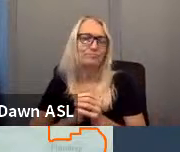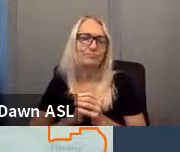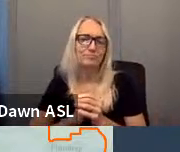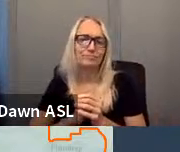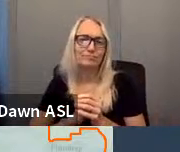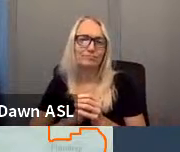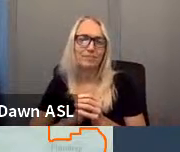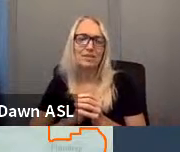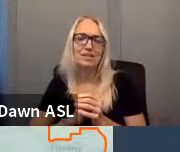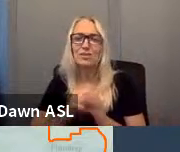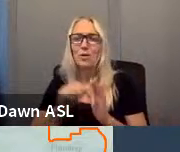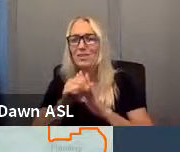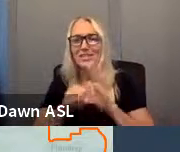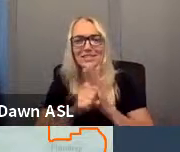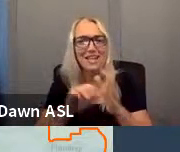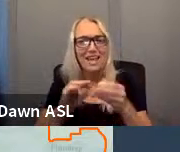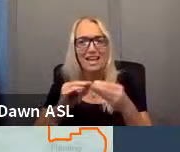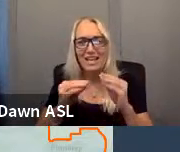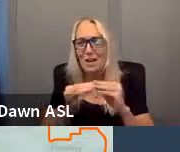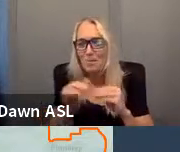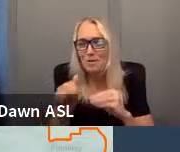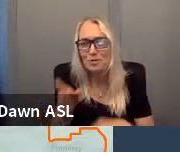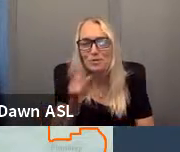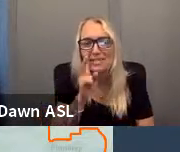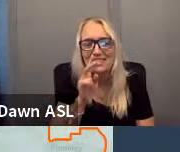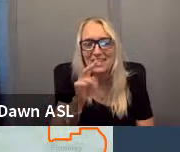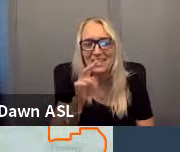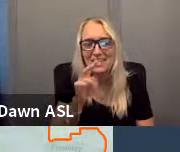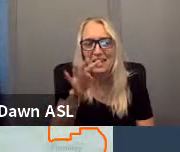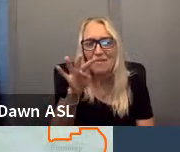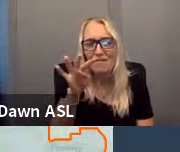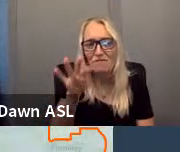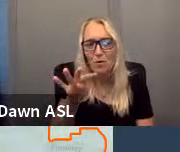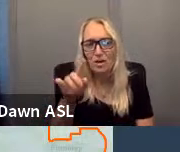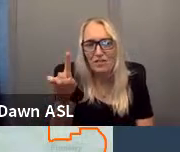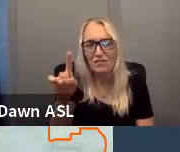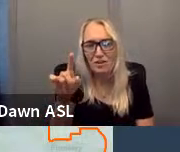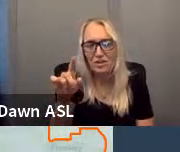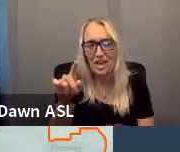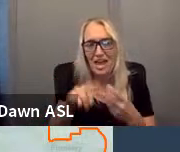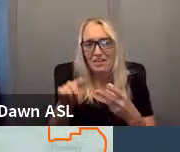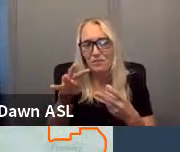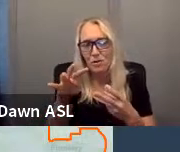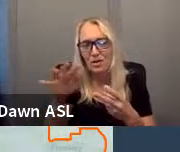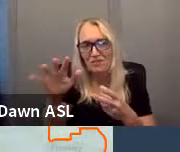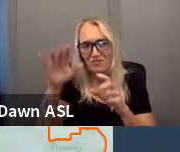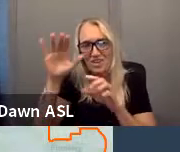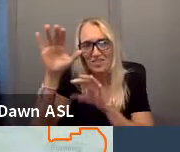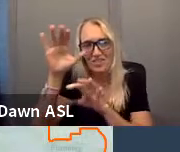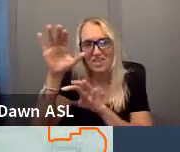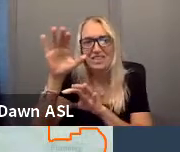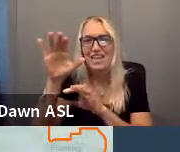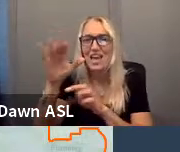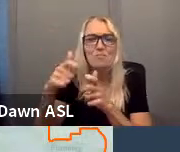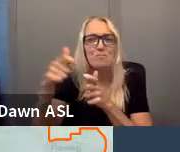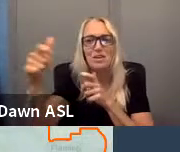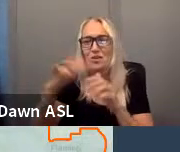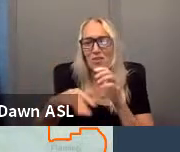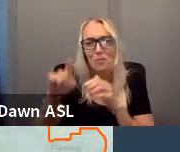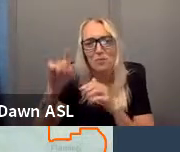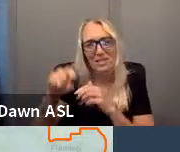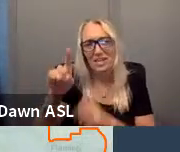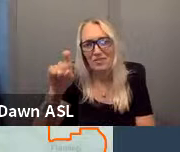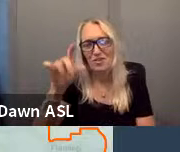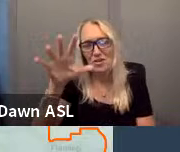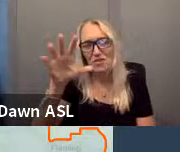Based on the state population estimates, we can see that the 41st and 45th have more than the needed 157,000